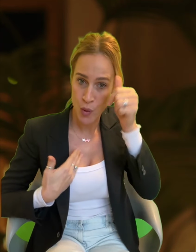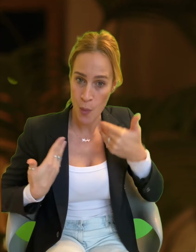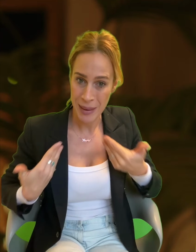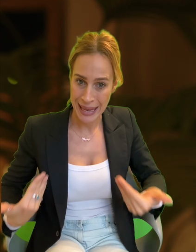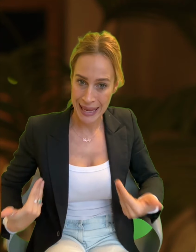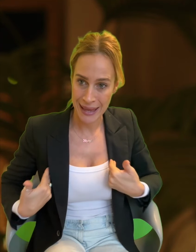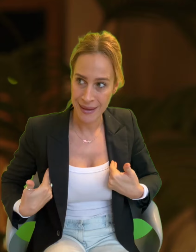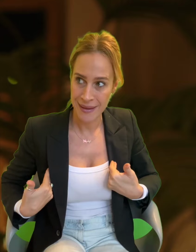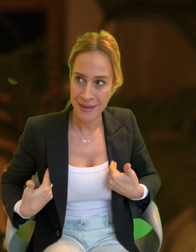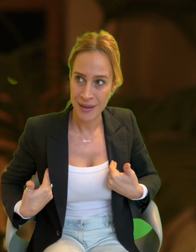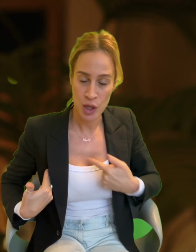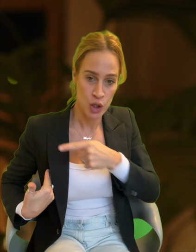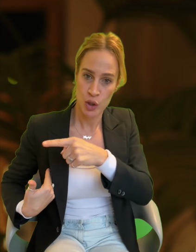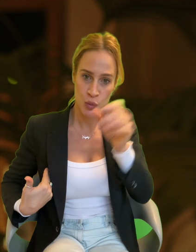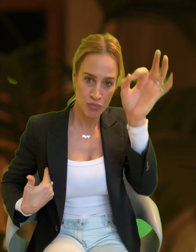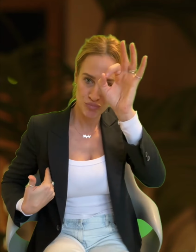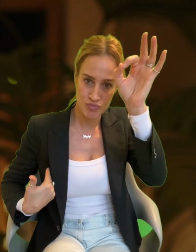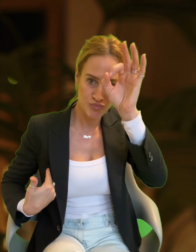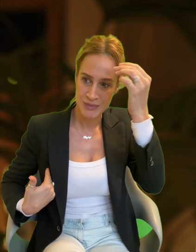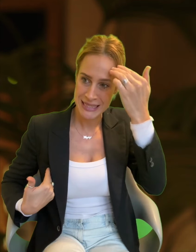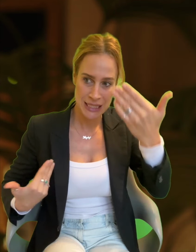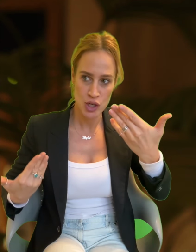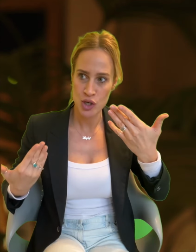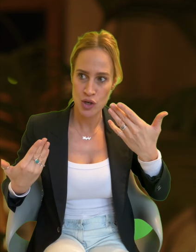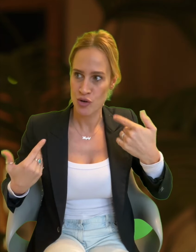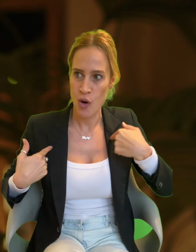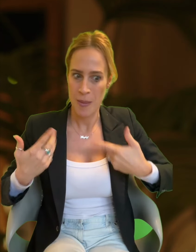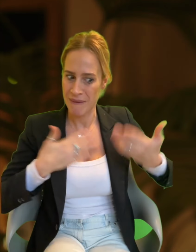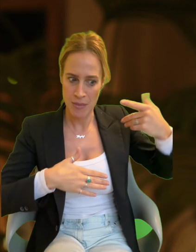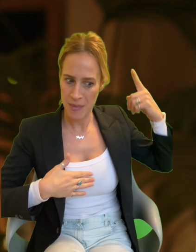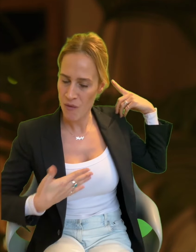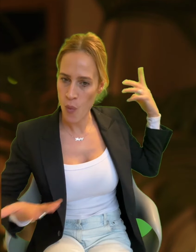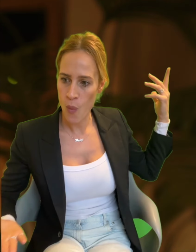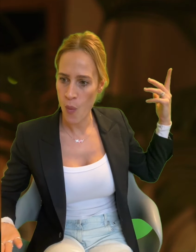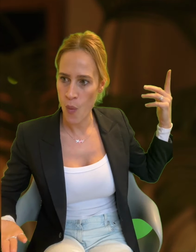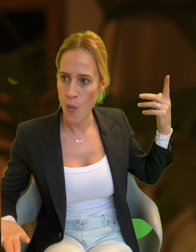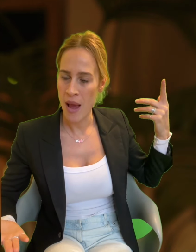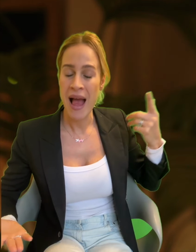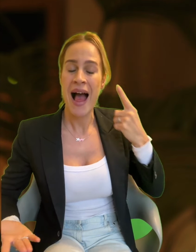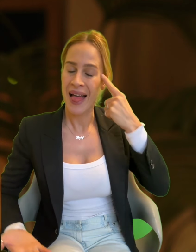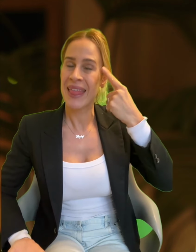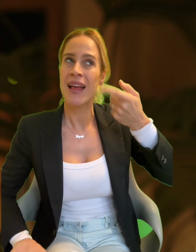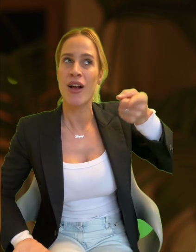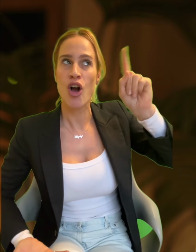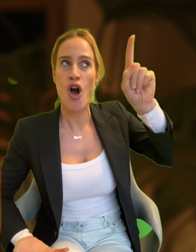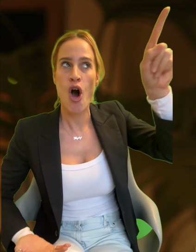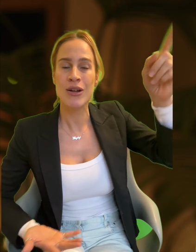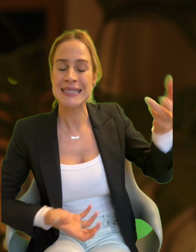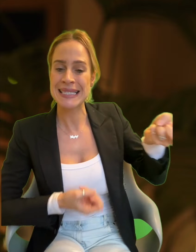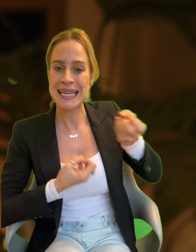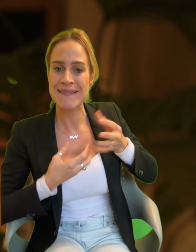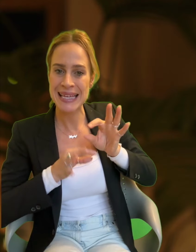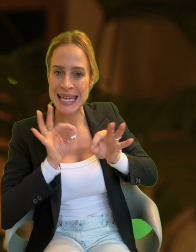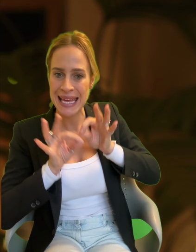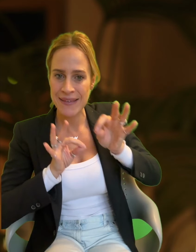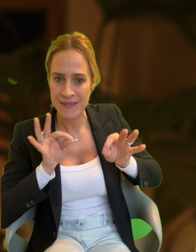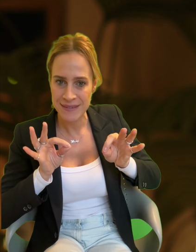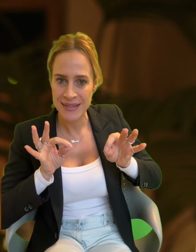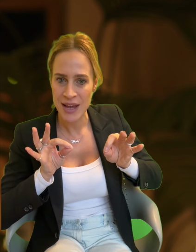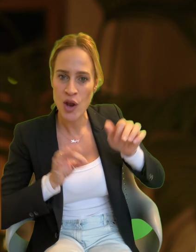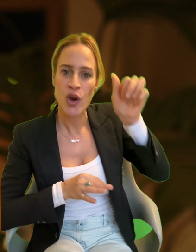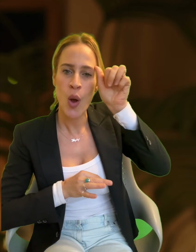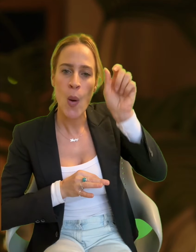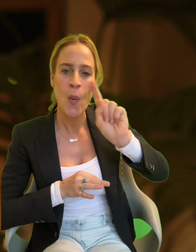from Adam. But I genuinely think that some people just have God-given gifts. I think we all